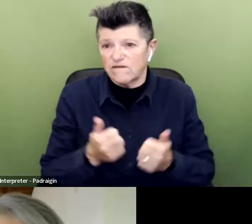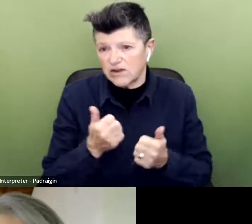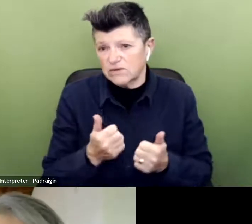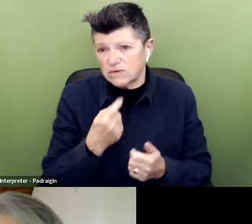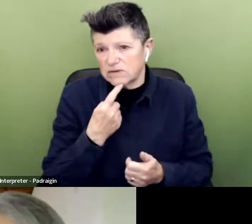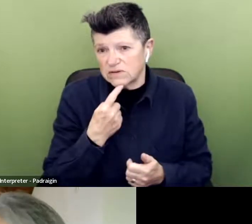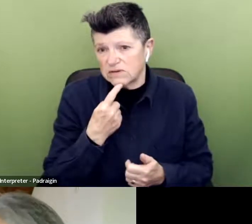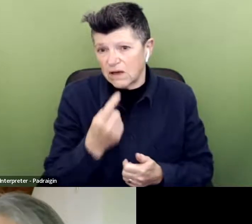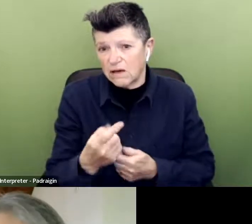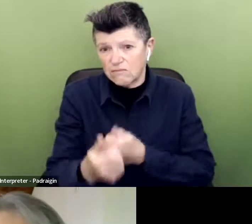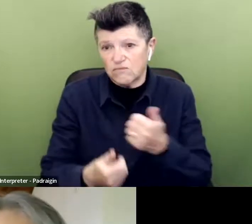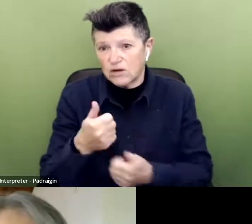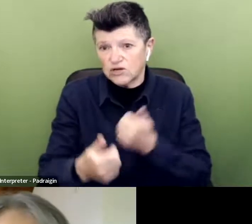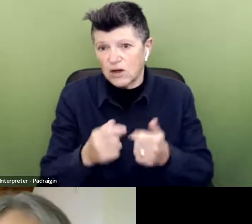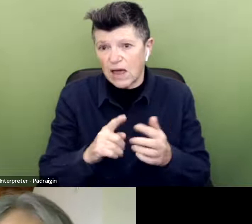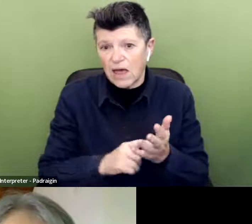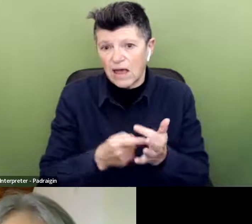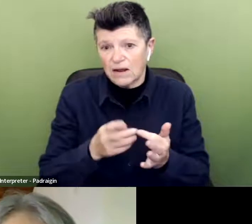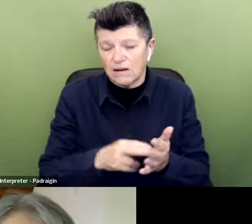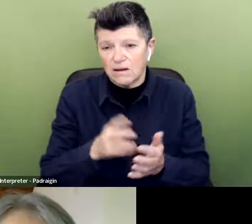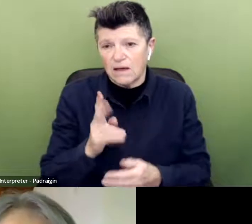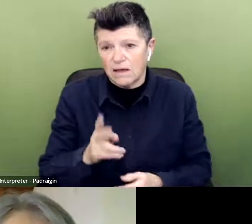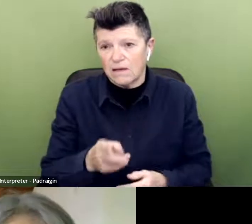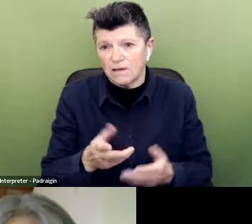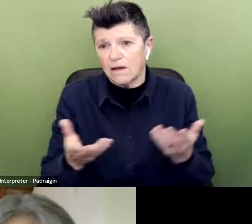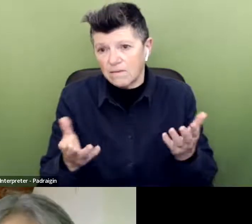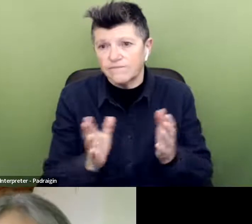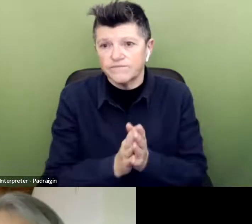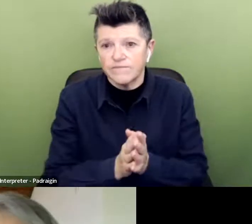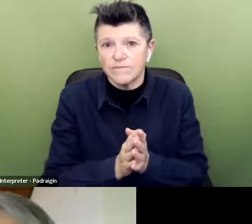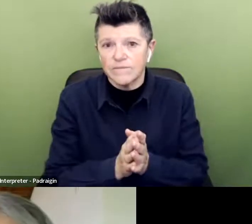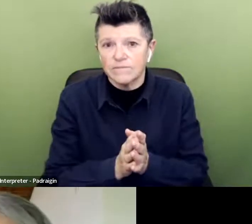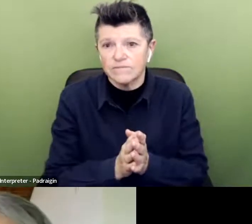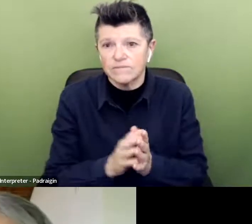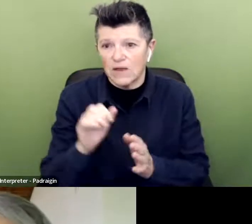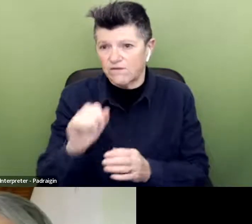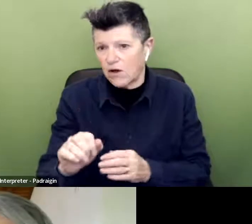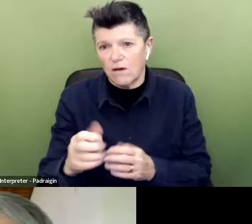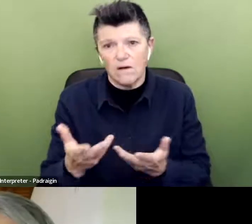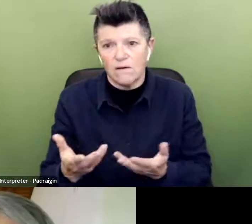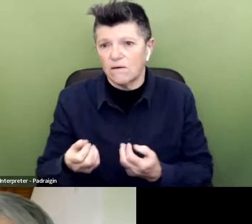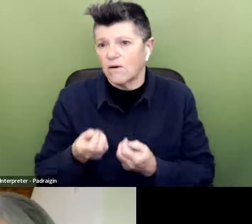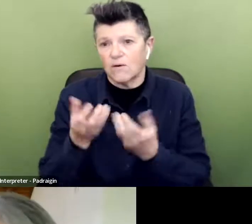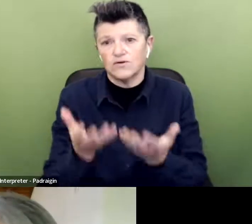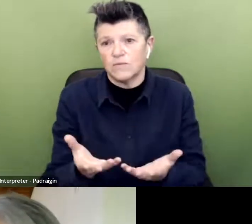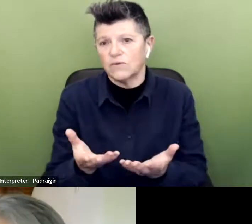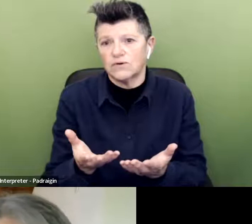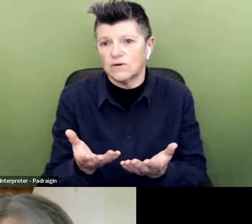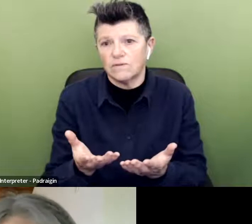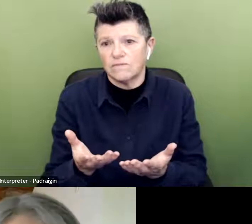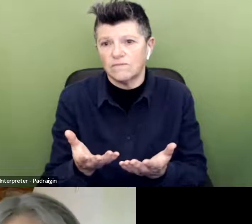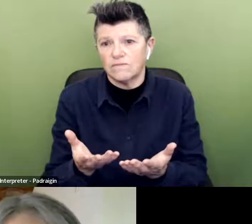congratulating Ellen once more by her contribution to this book.